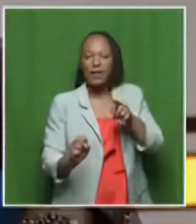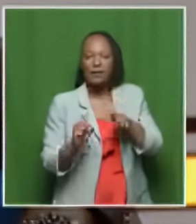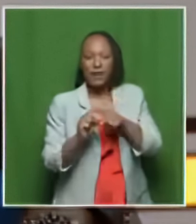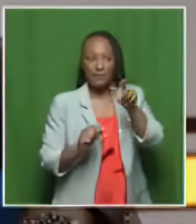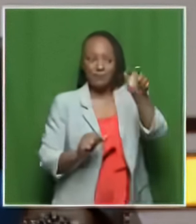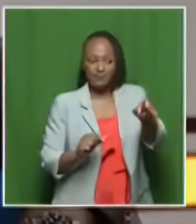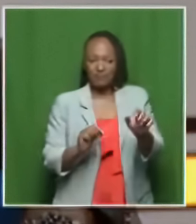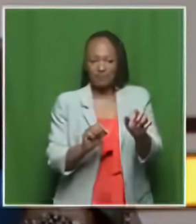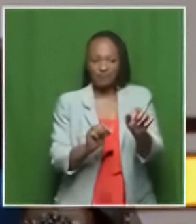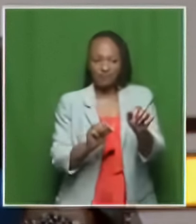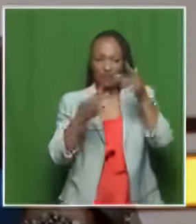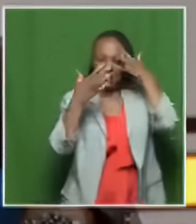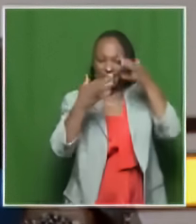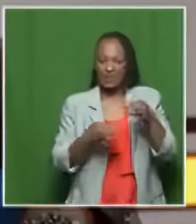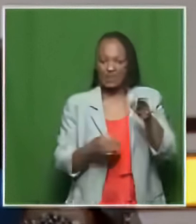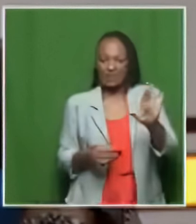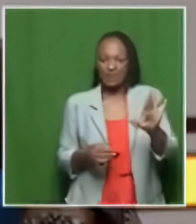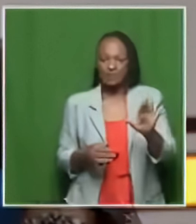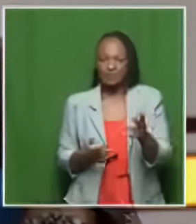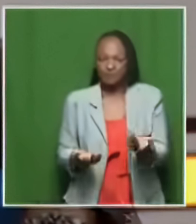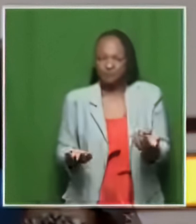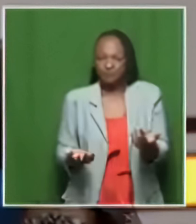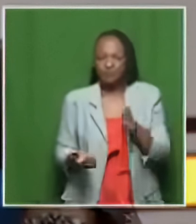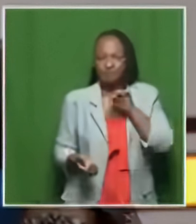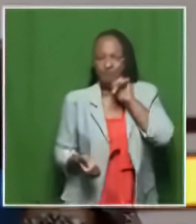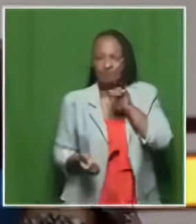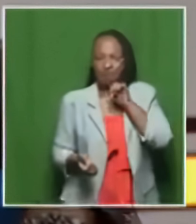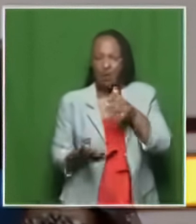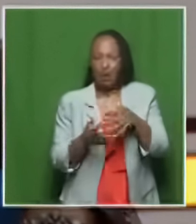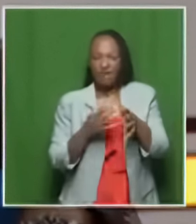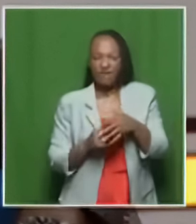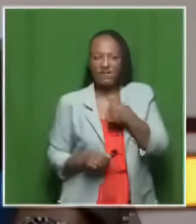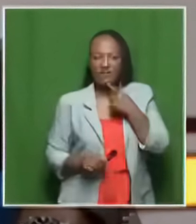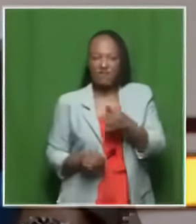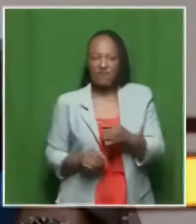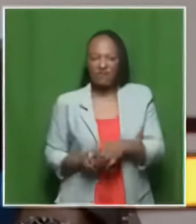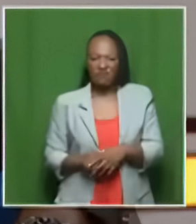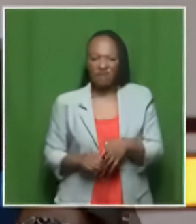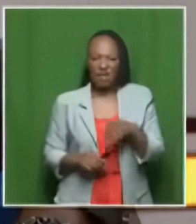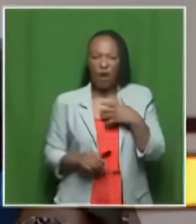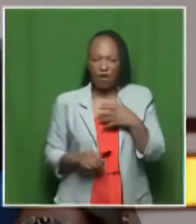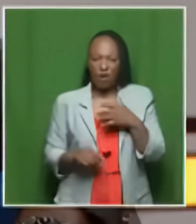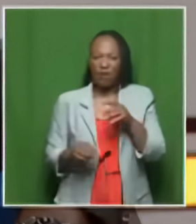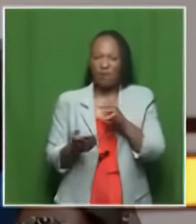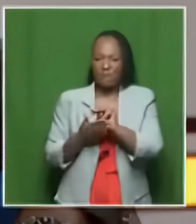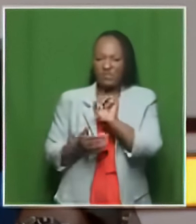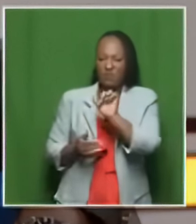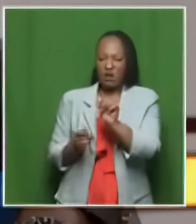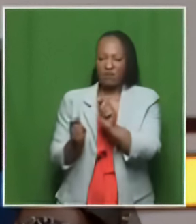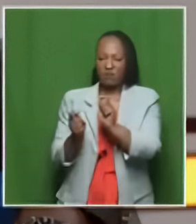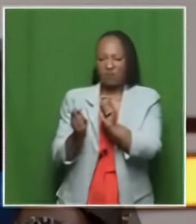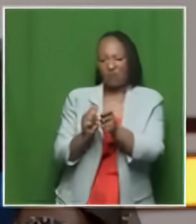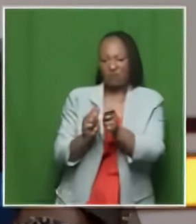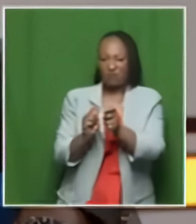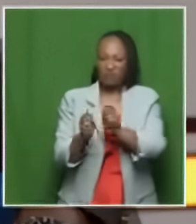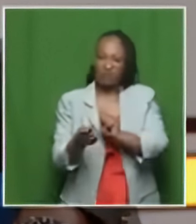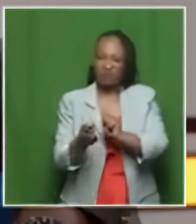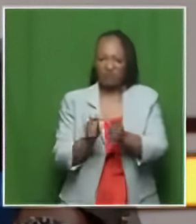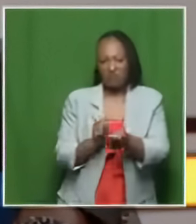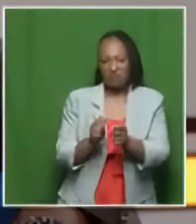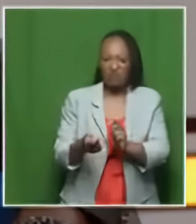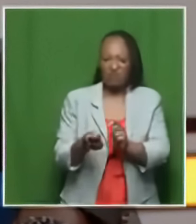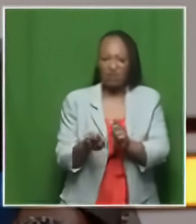a decision to say, it doesn't matter what he says, I'm going to distort him. because his message